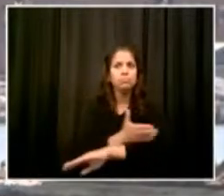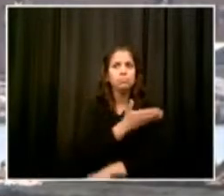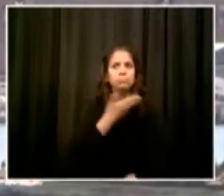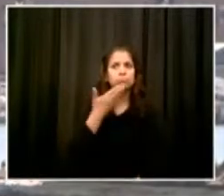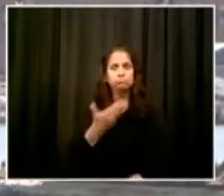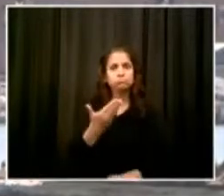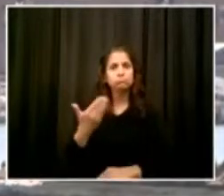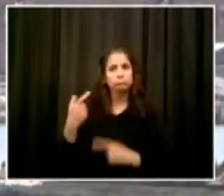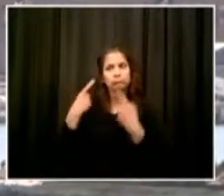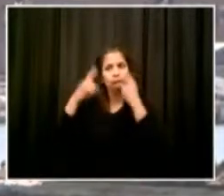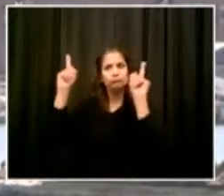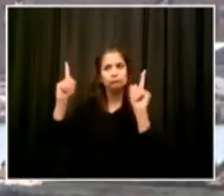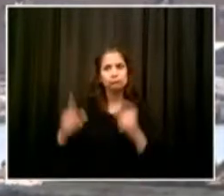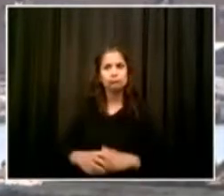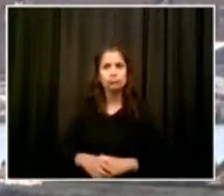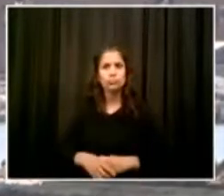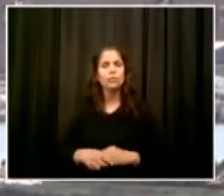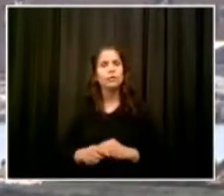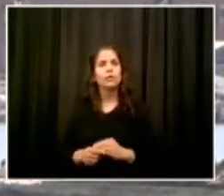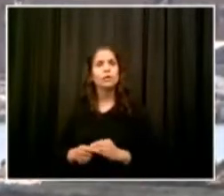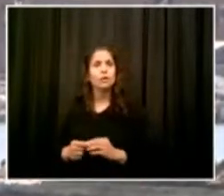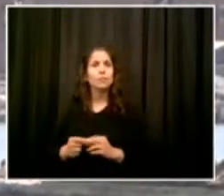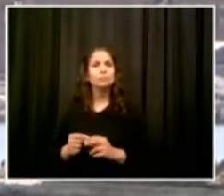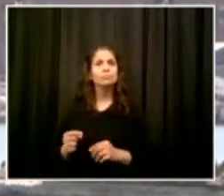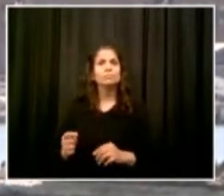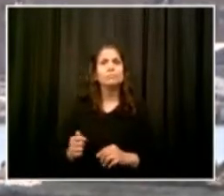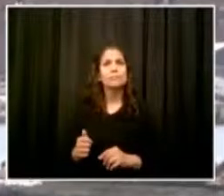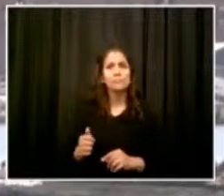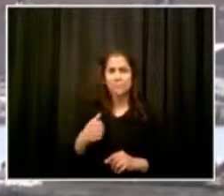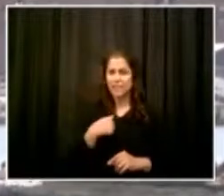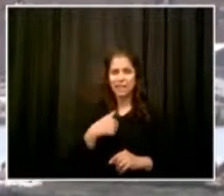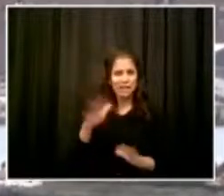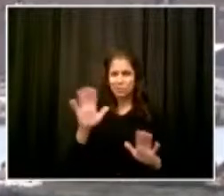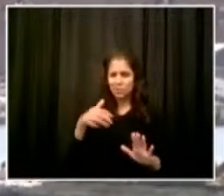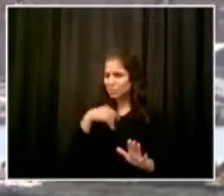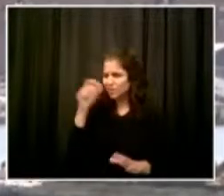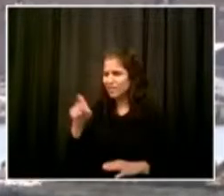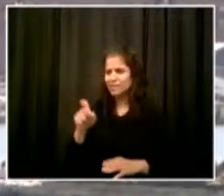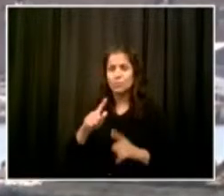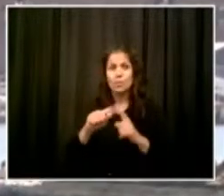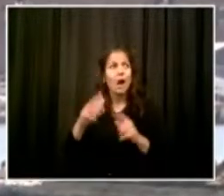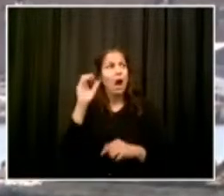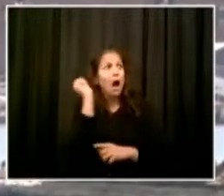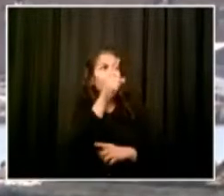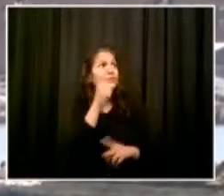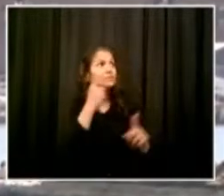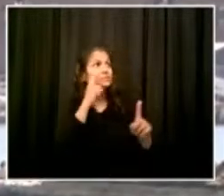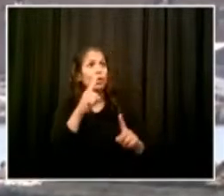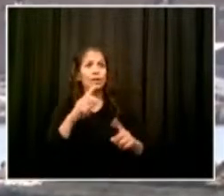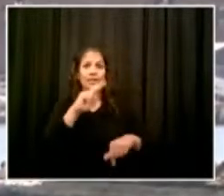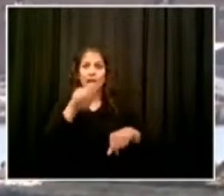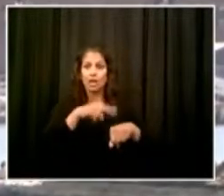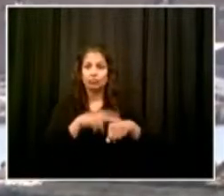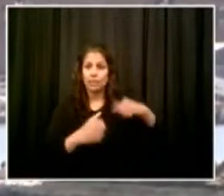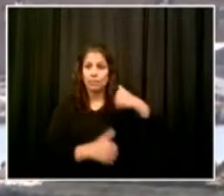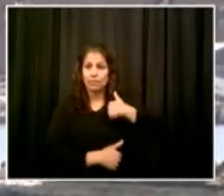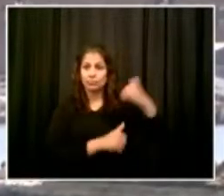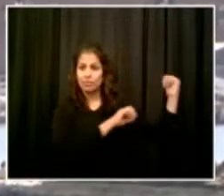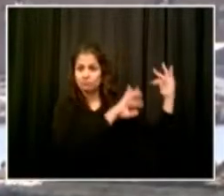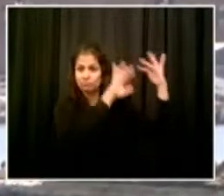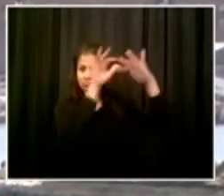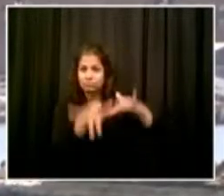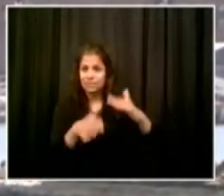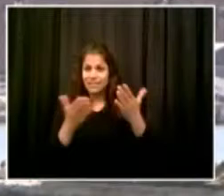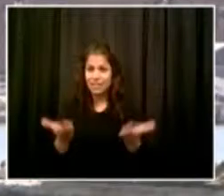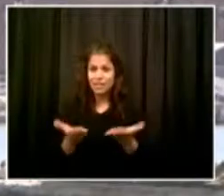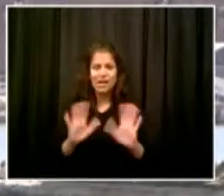mounted police. But I want us to do a lot better going forward, and we will. Chief